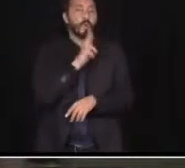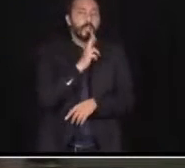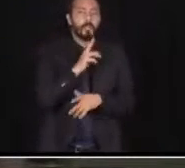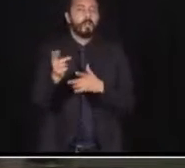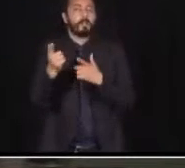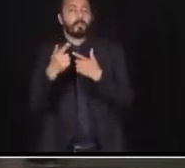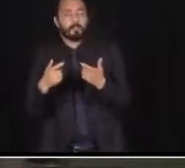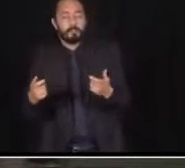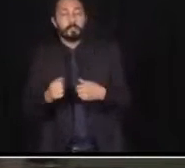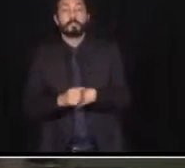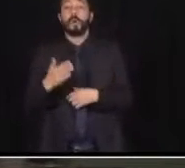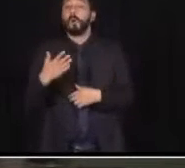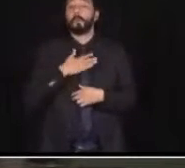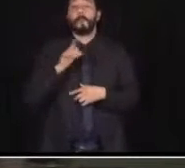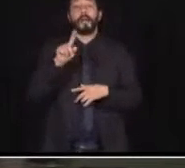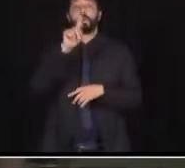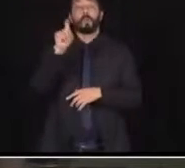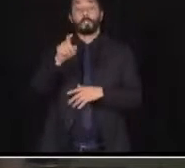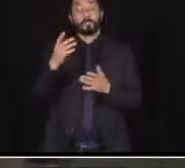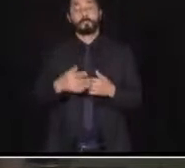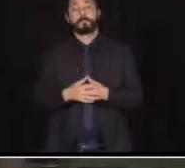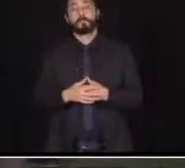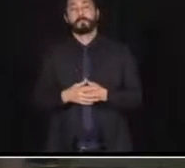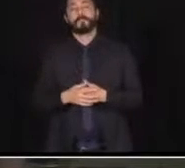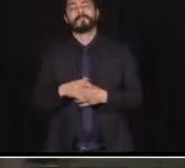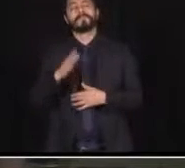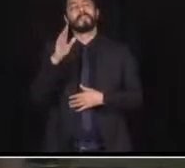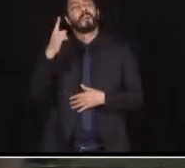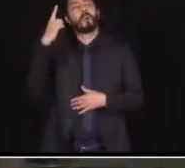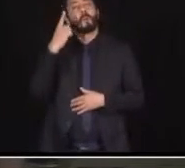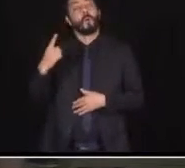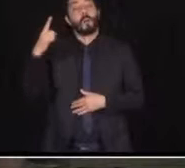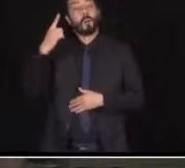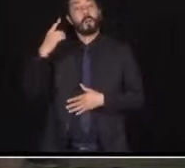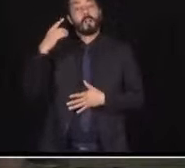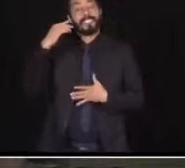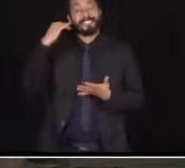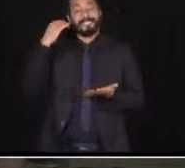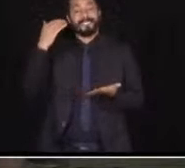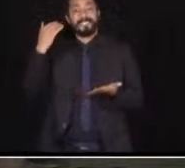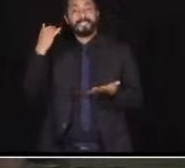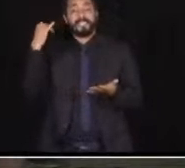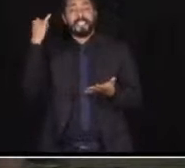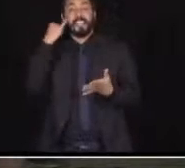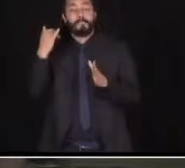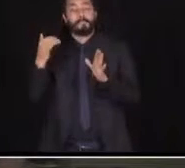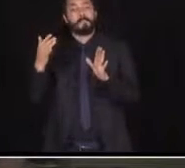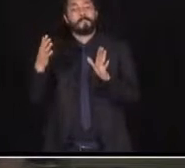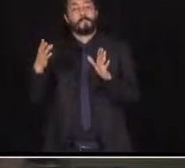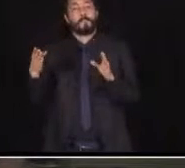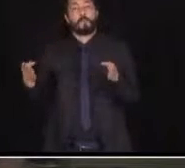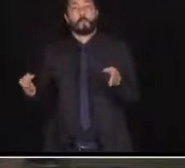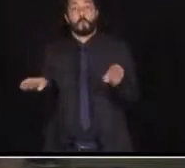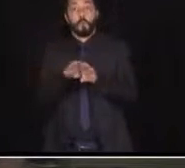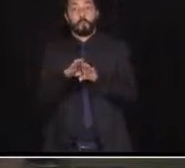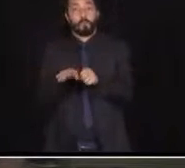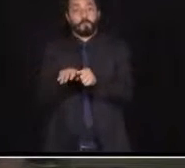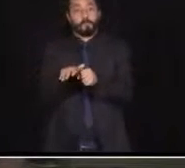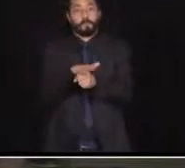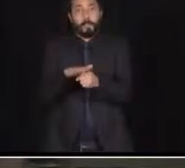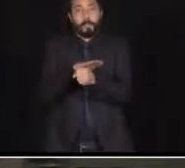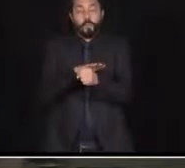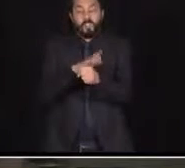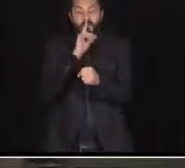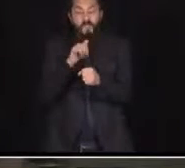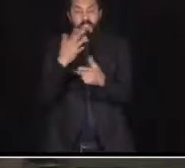question is really how effective is closing, or diverting certain areas,